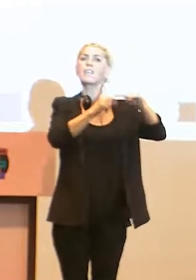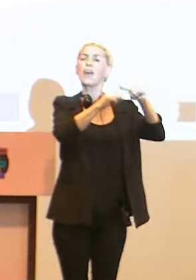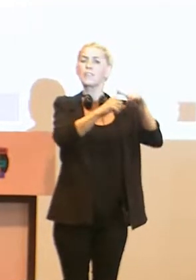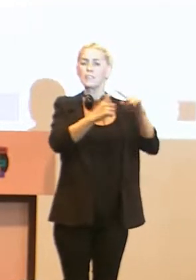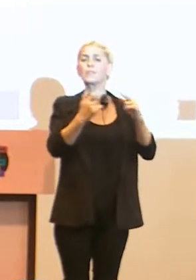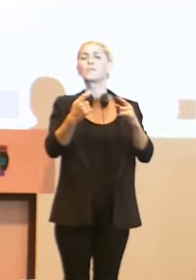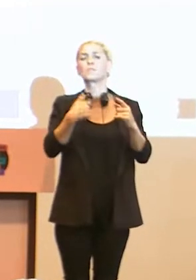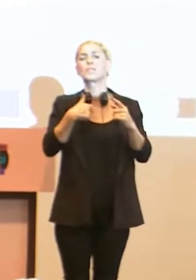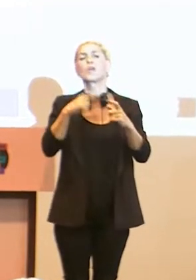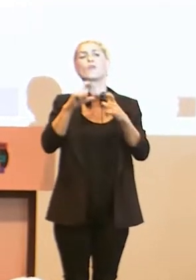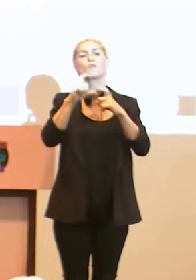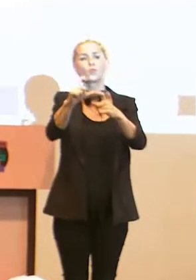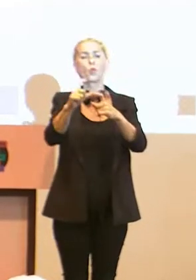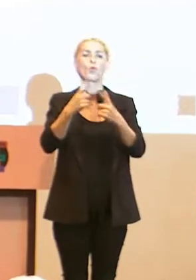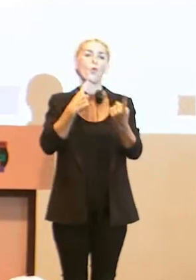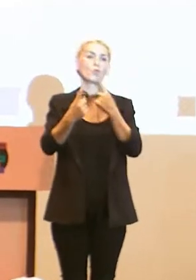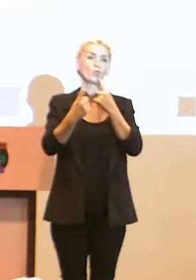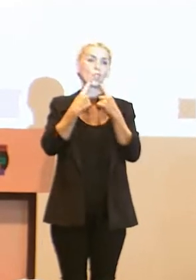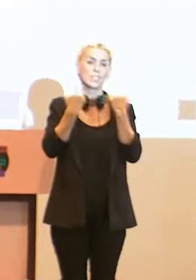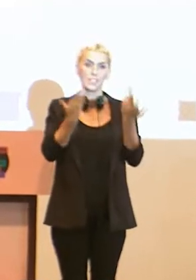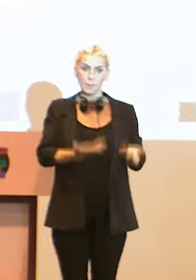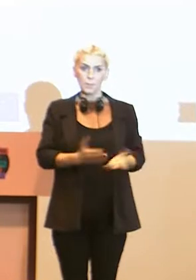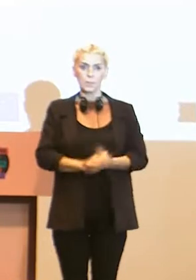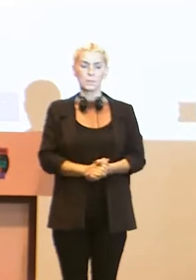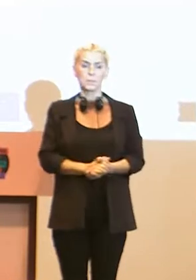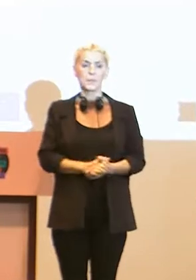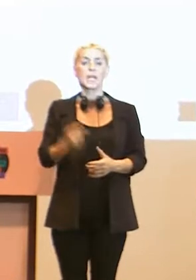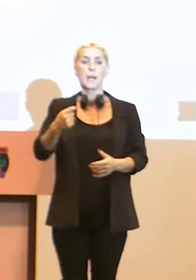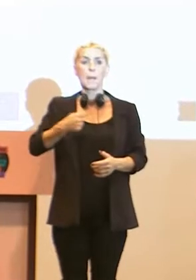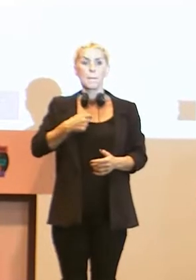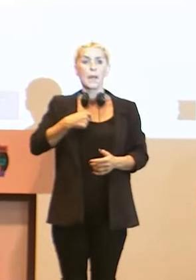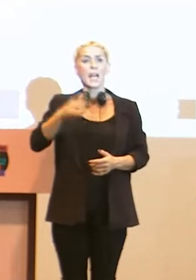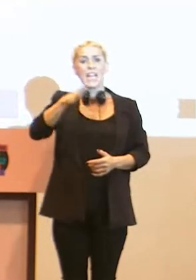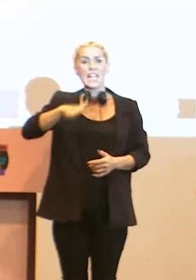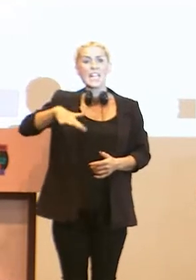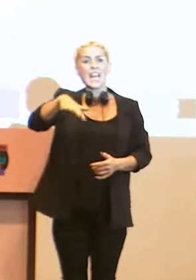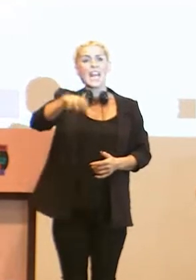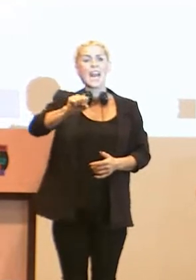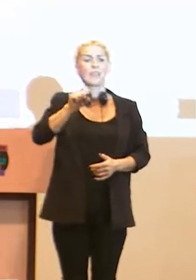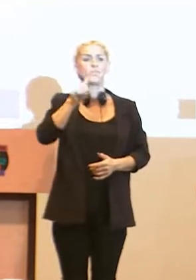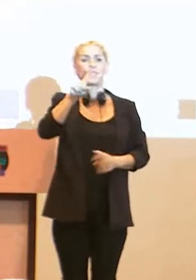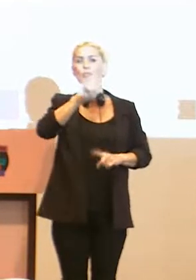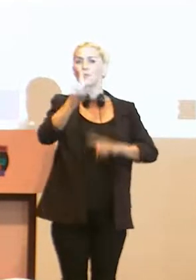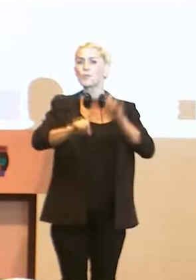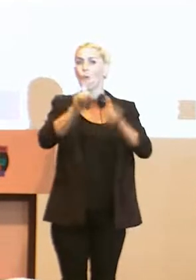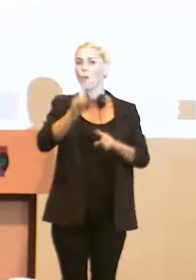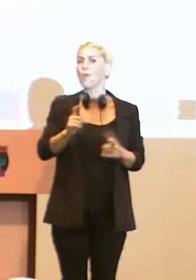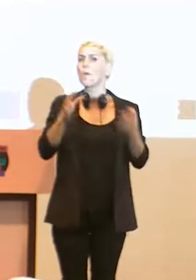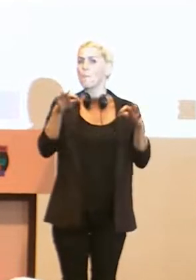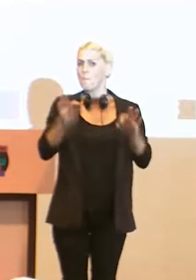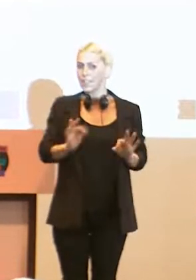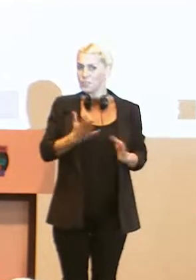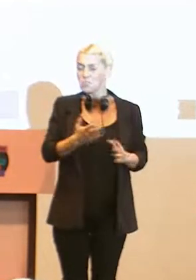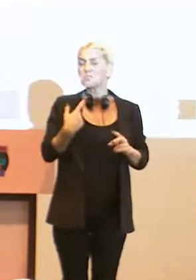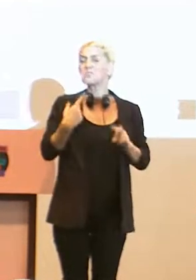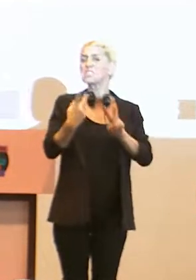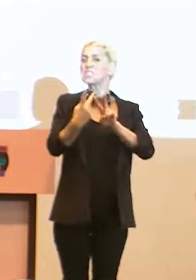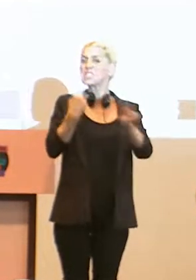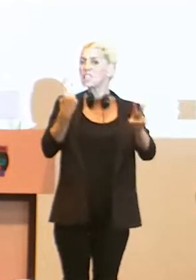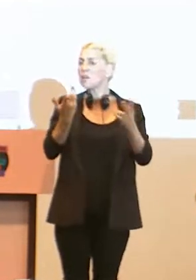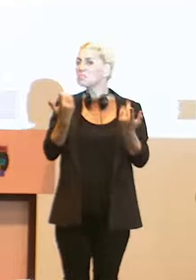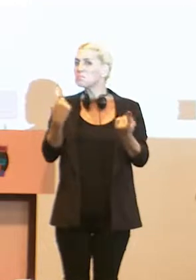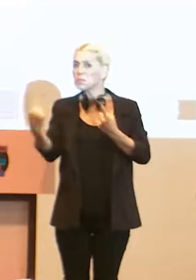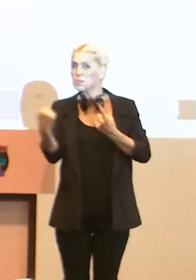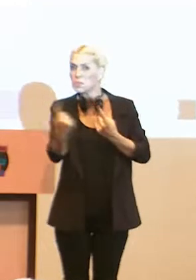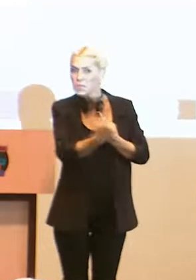so we will be discussing all these questions and i would like to start with a general question